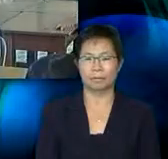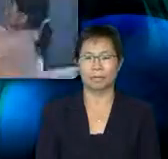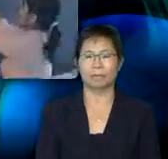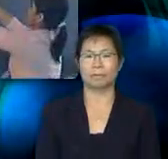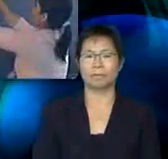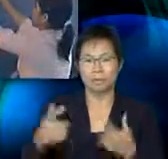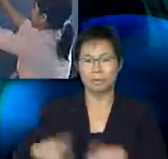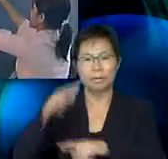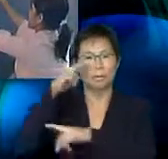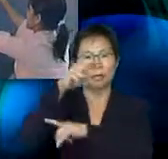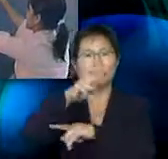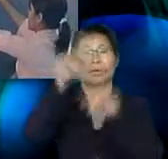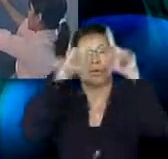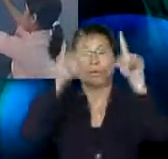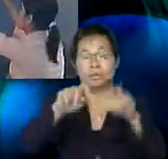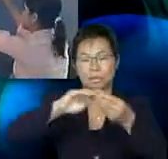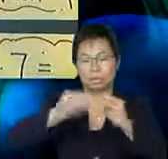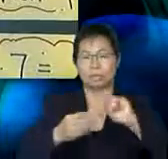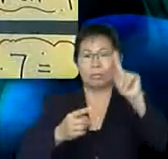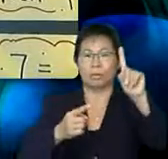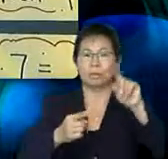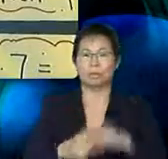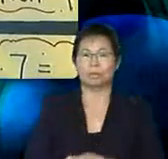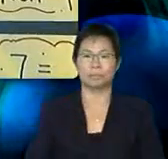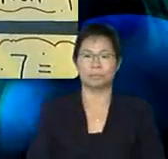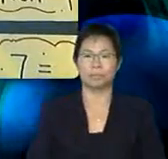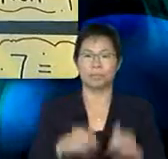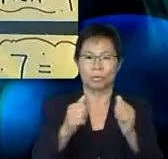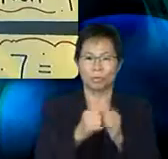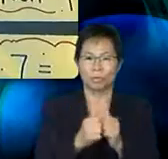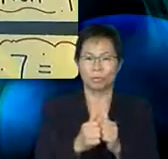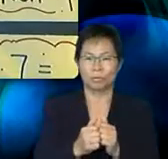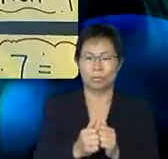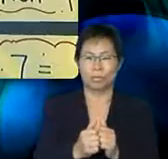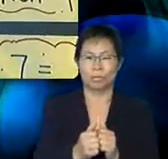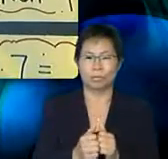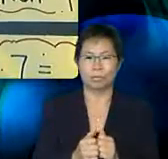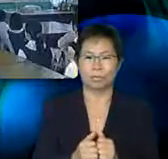Let's look at question number 1. Read the number sentence.